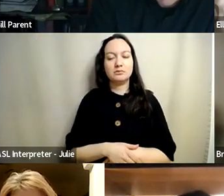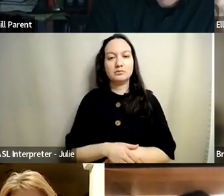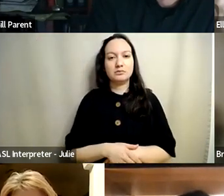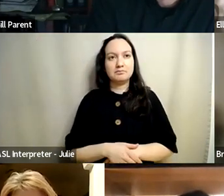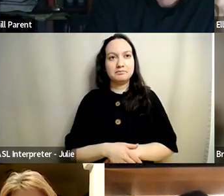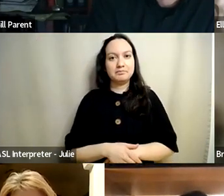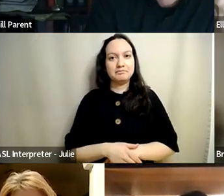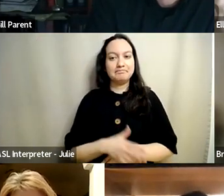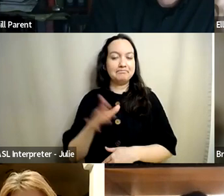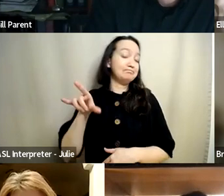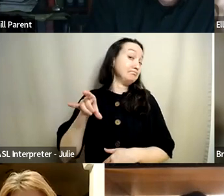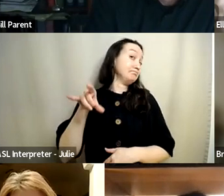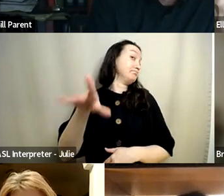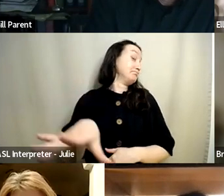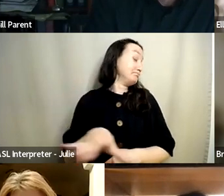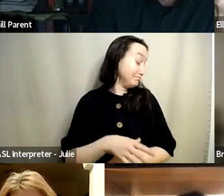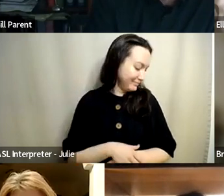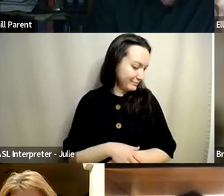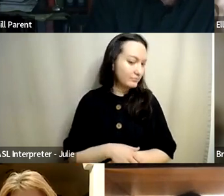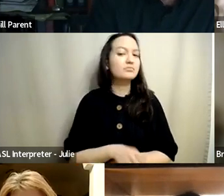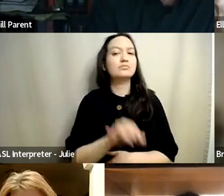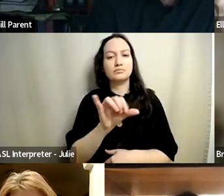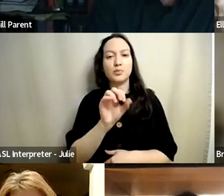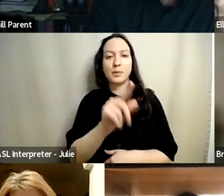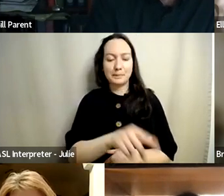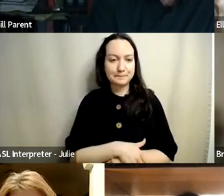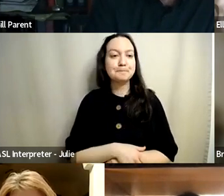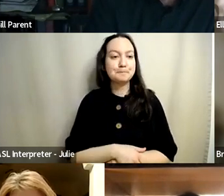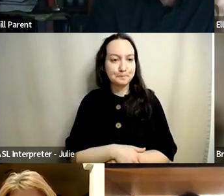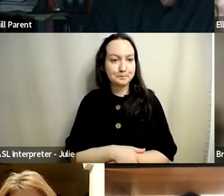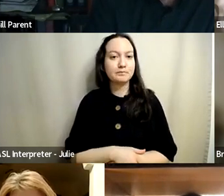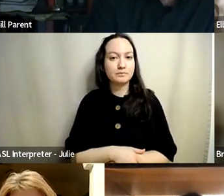So just putting that out there. Okay.